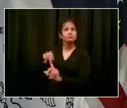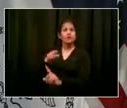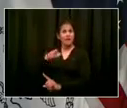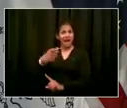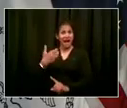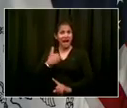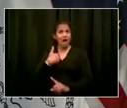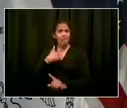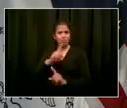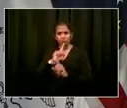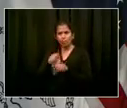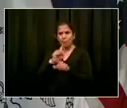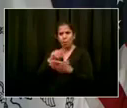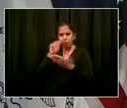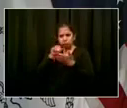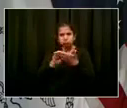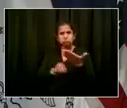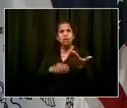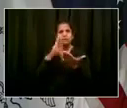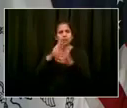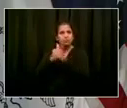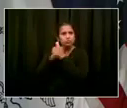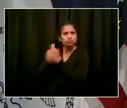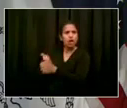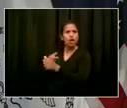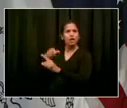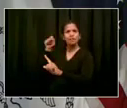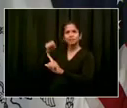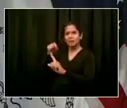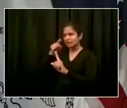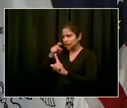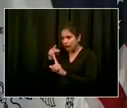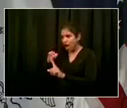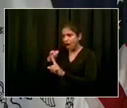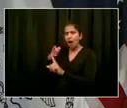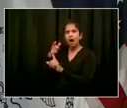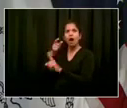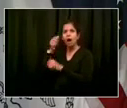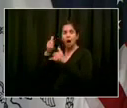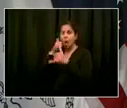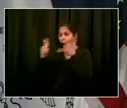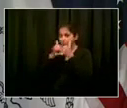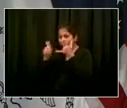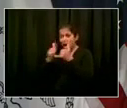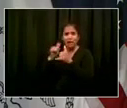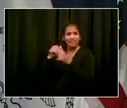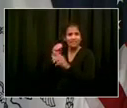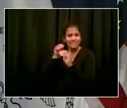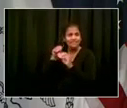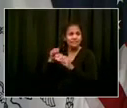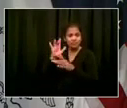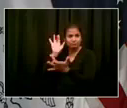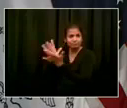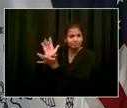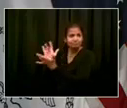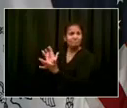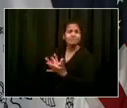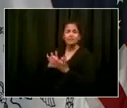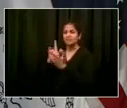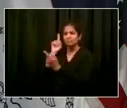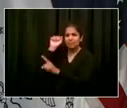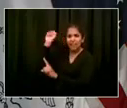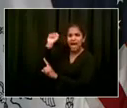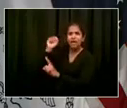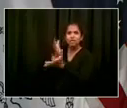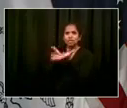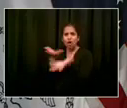done to collect census signatures, particularly in those zip codes where there's very